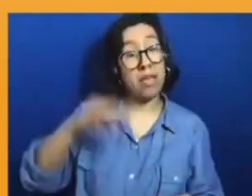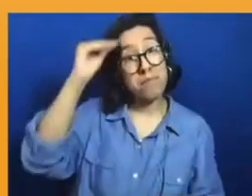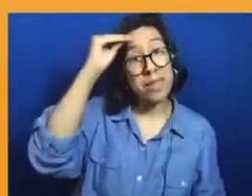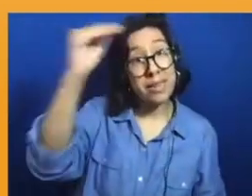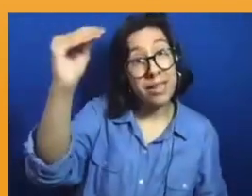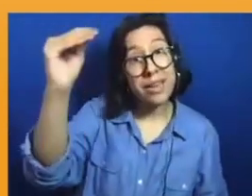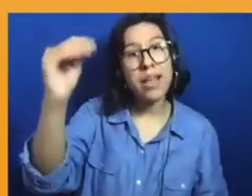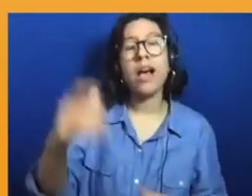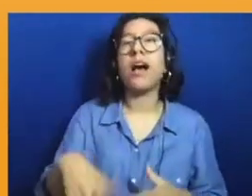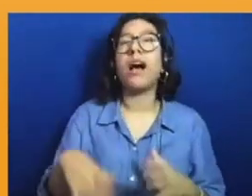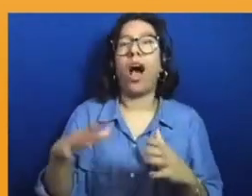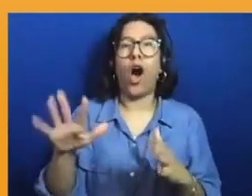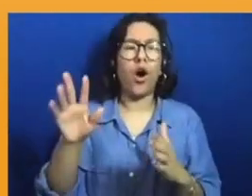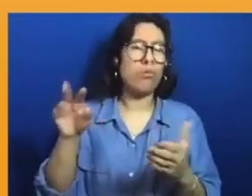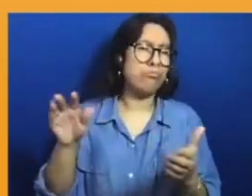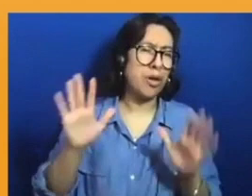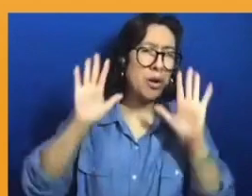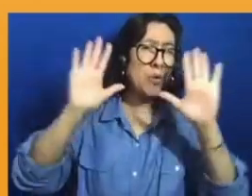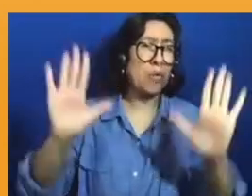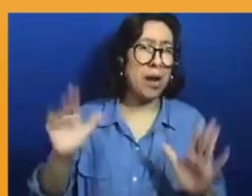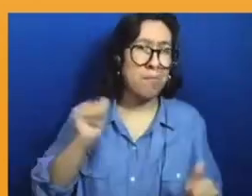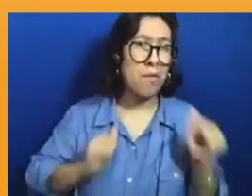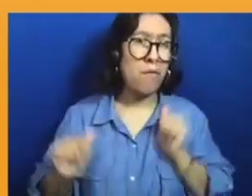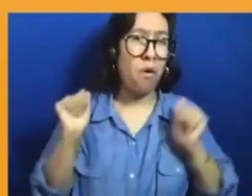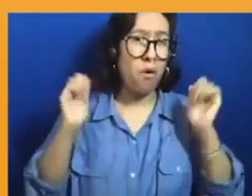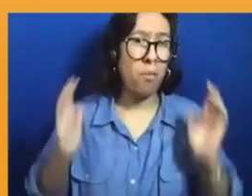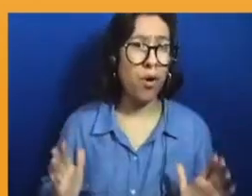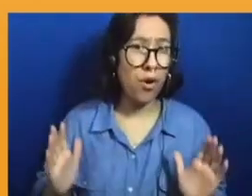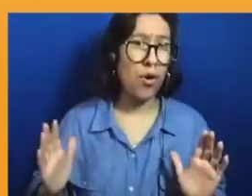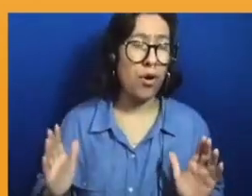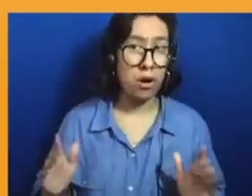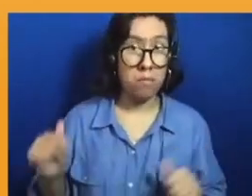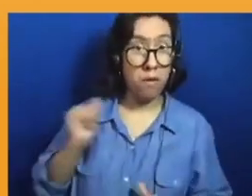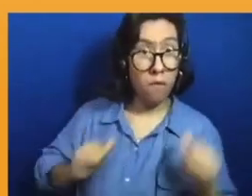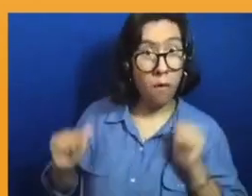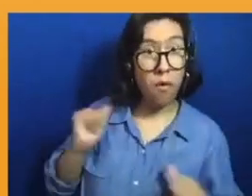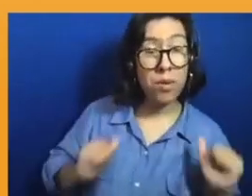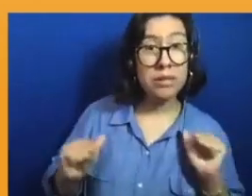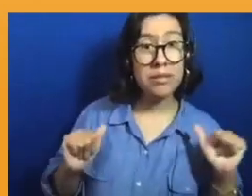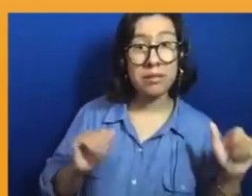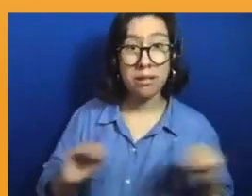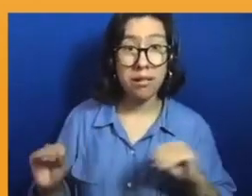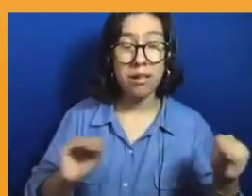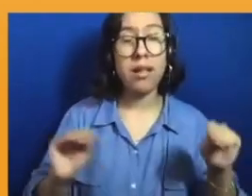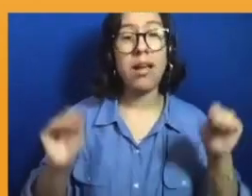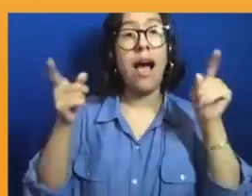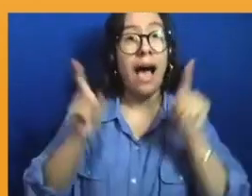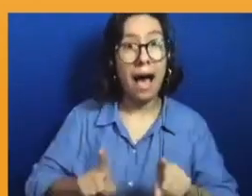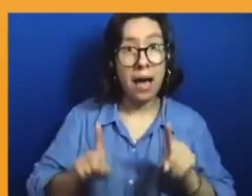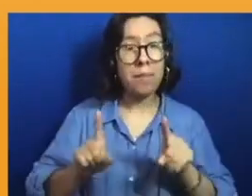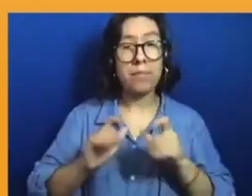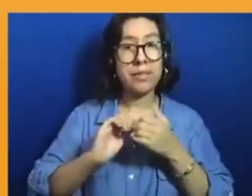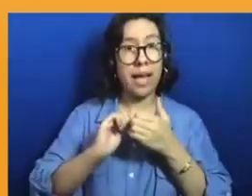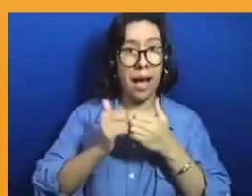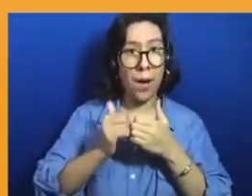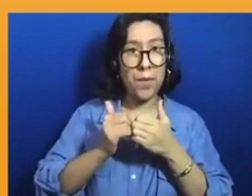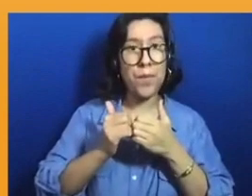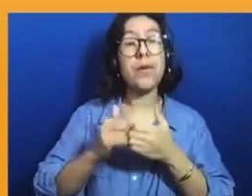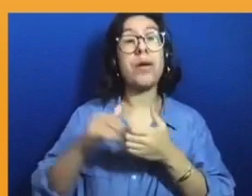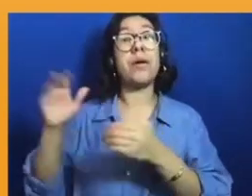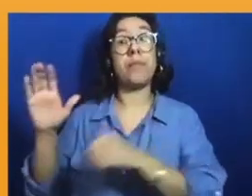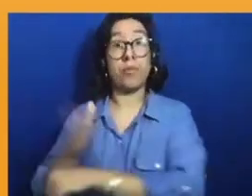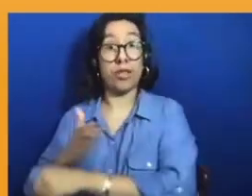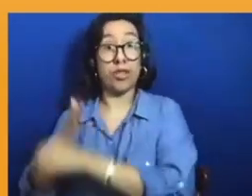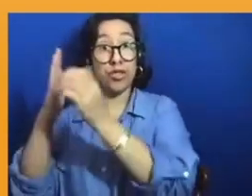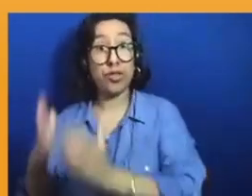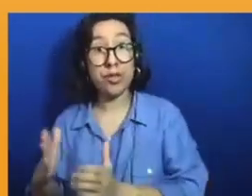great performer. And the performance occurs when musicians